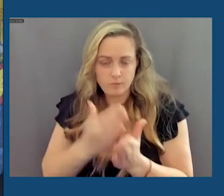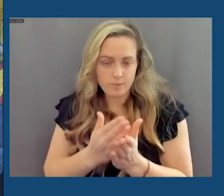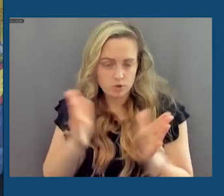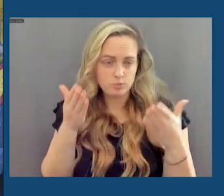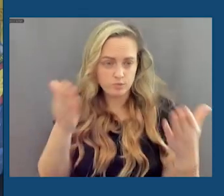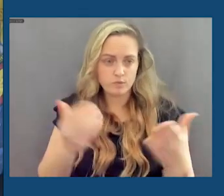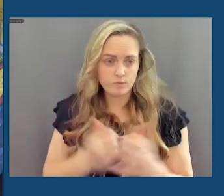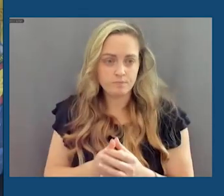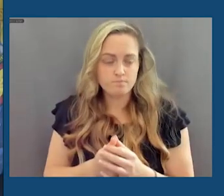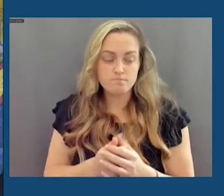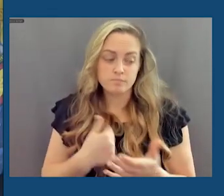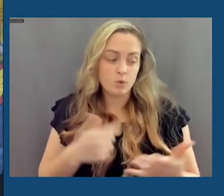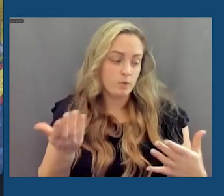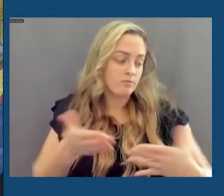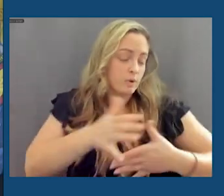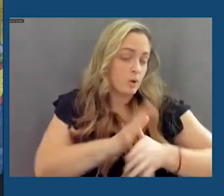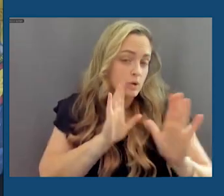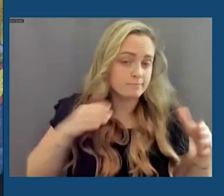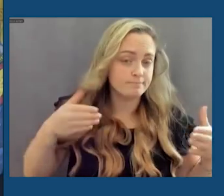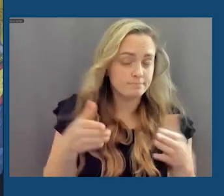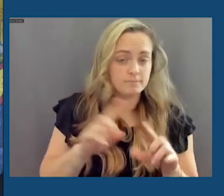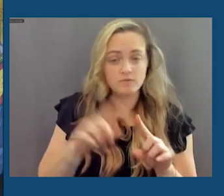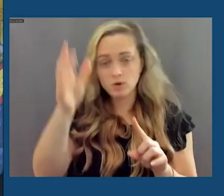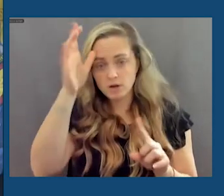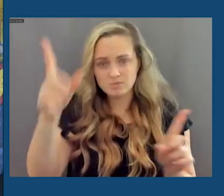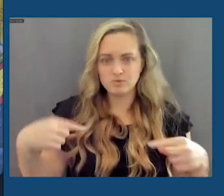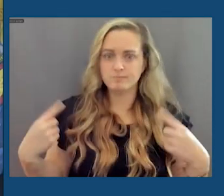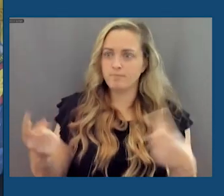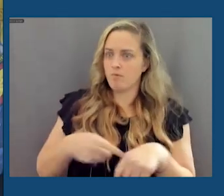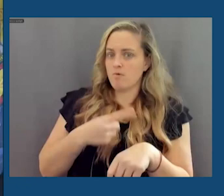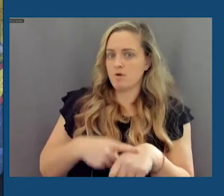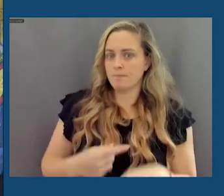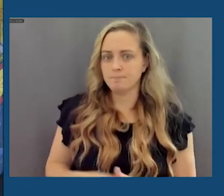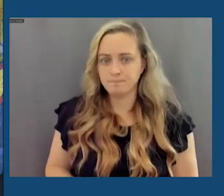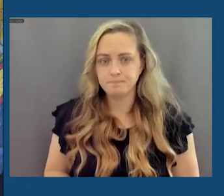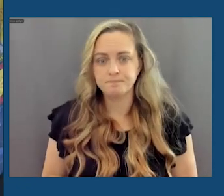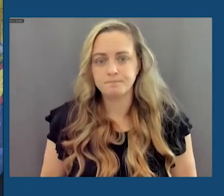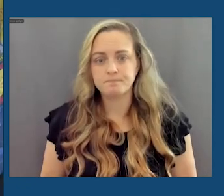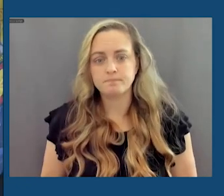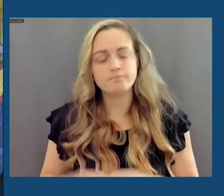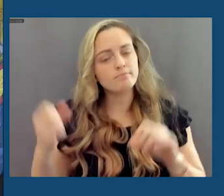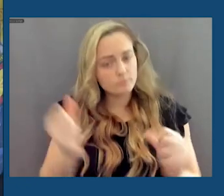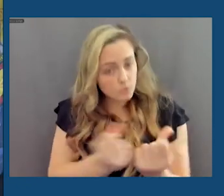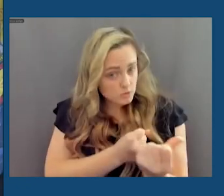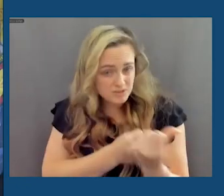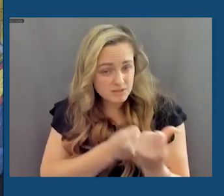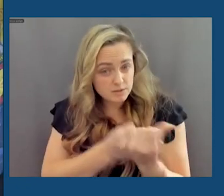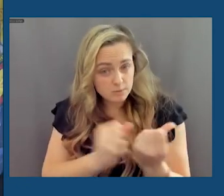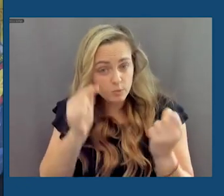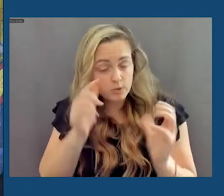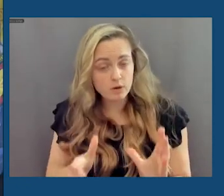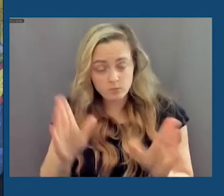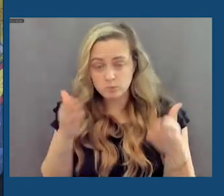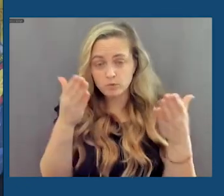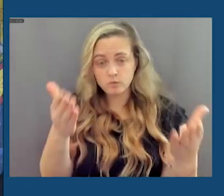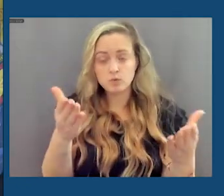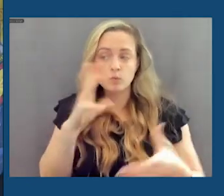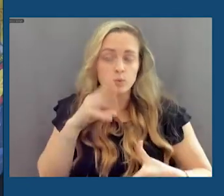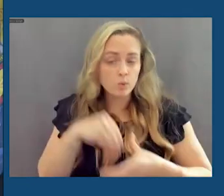have prioritized many of these concepts for quite some time. We strongly support the governor's proposals, which